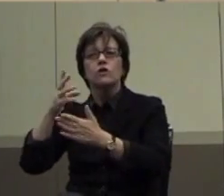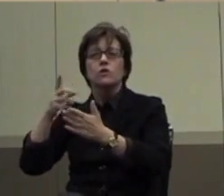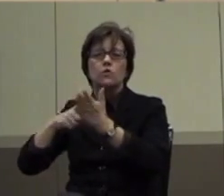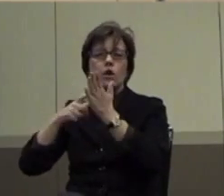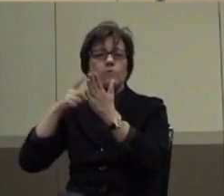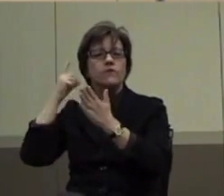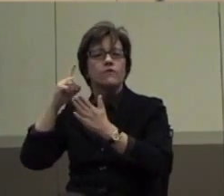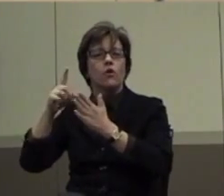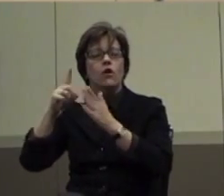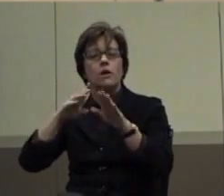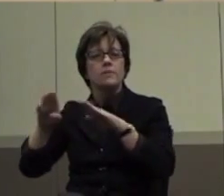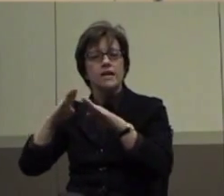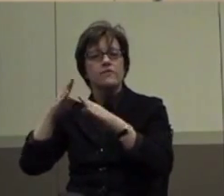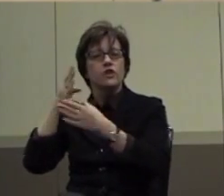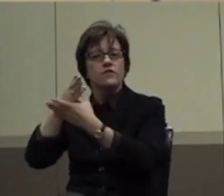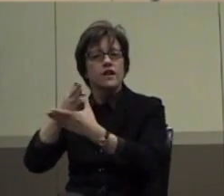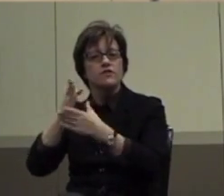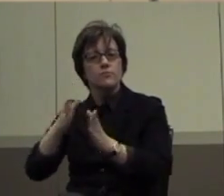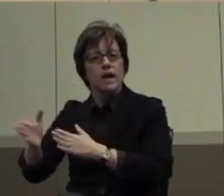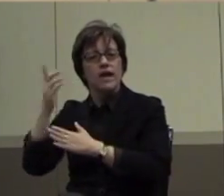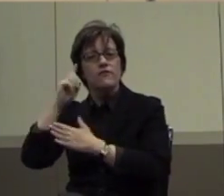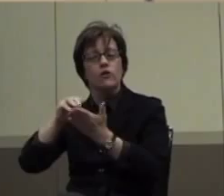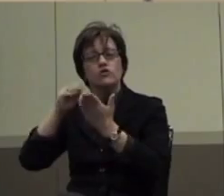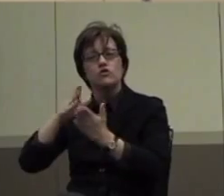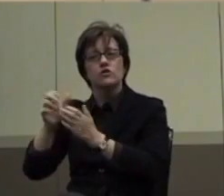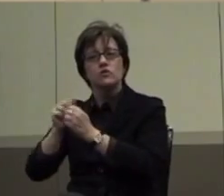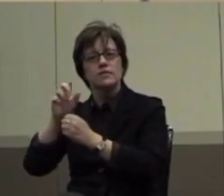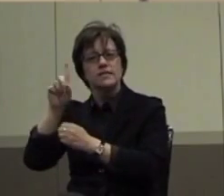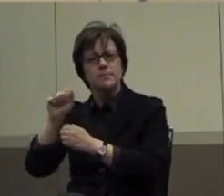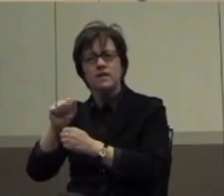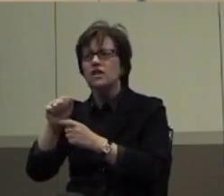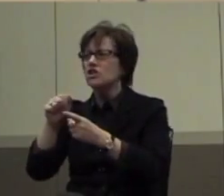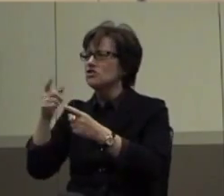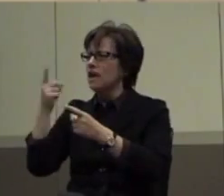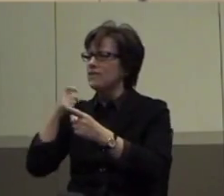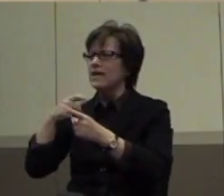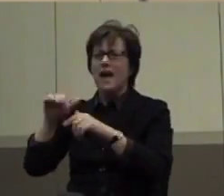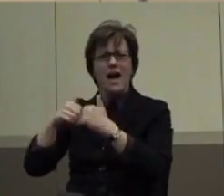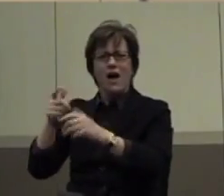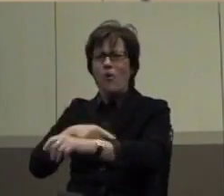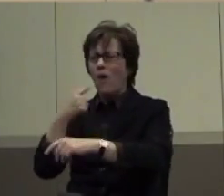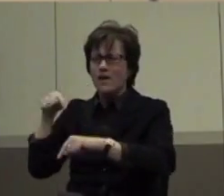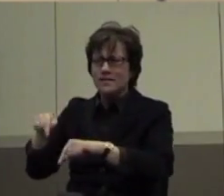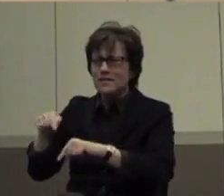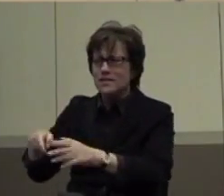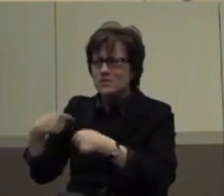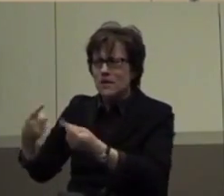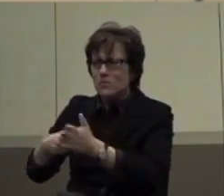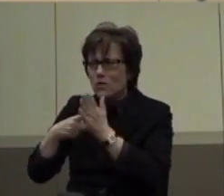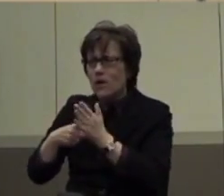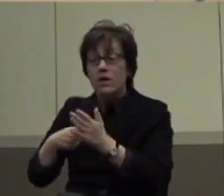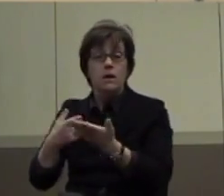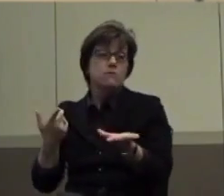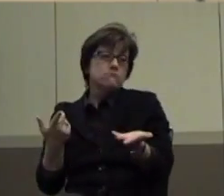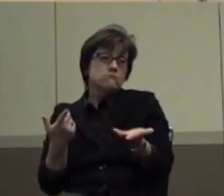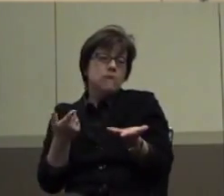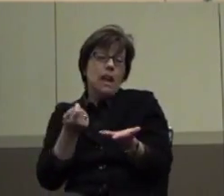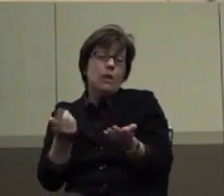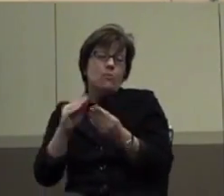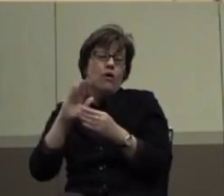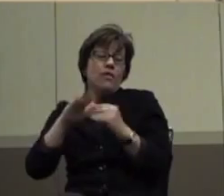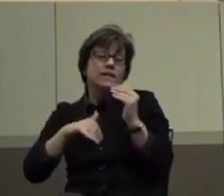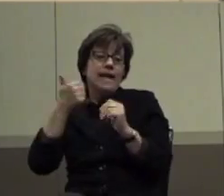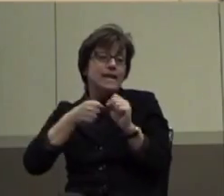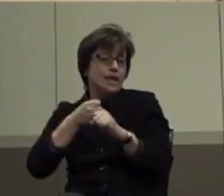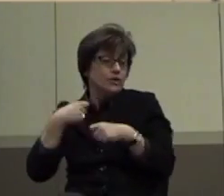with disabilities. And she said, how long has this been required? I said, just a little over a decade. Okay,